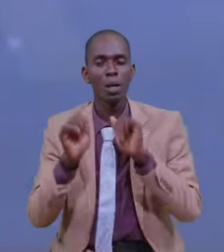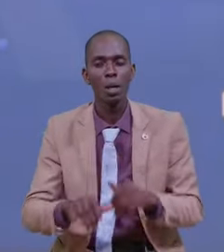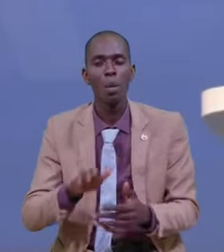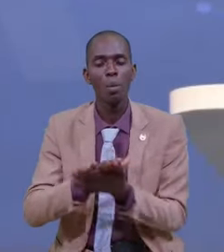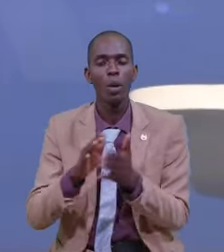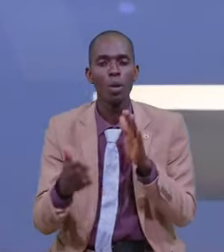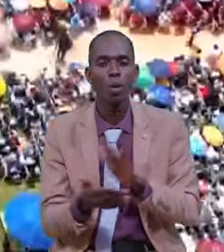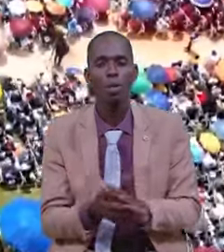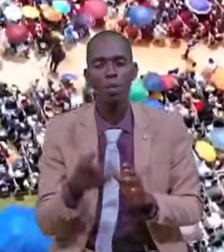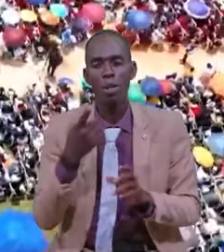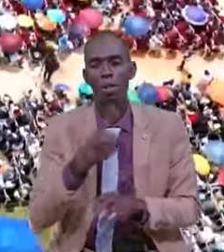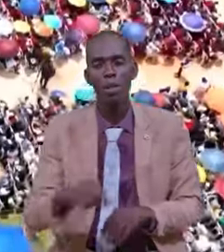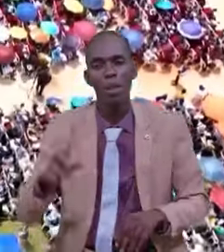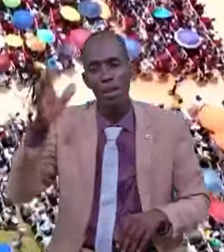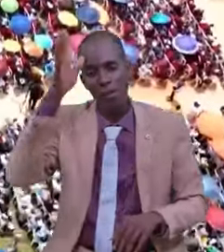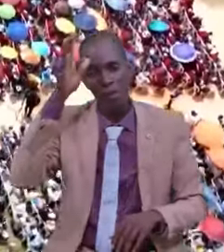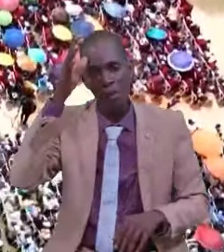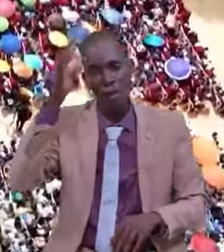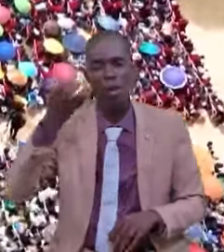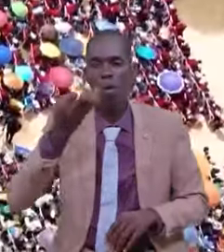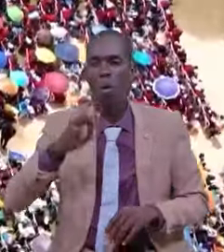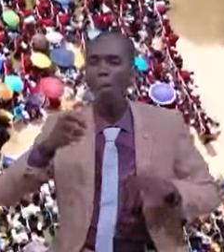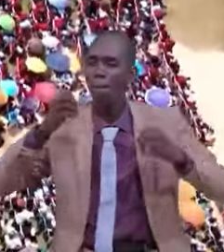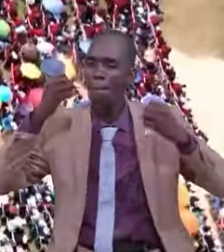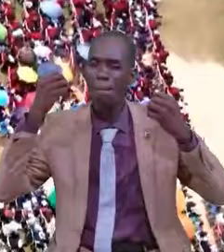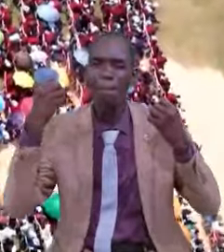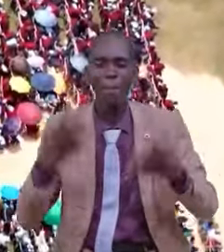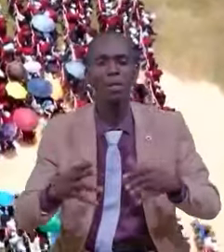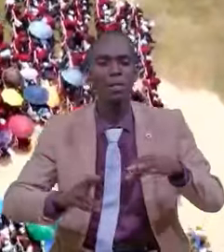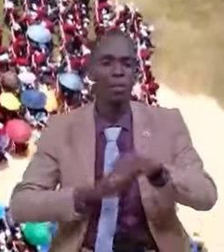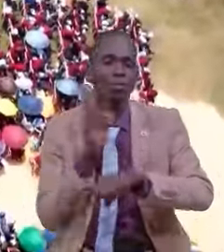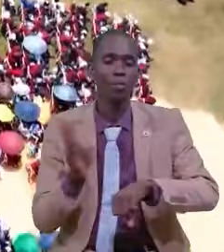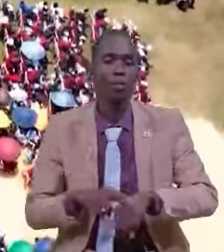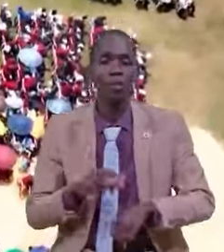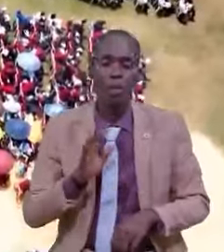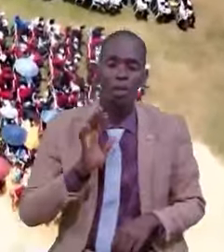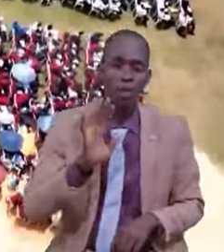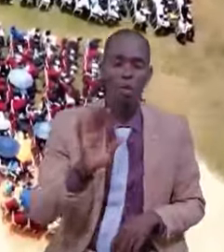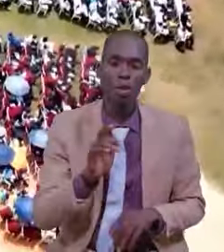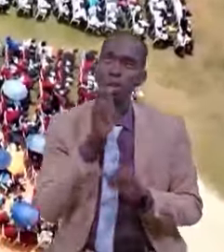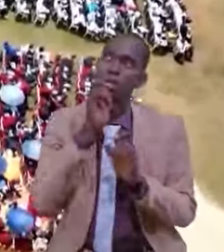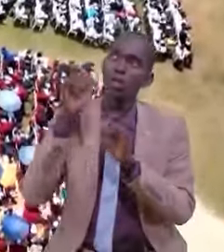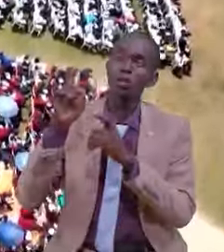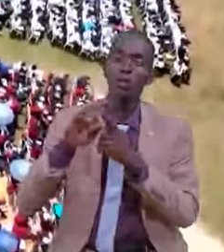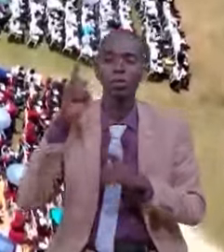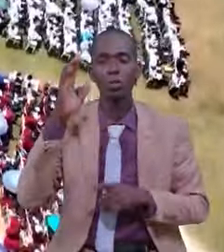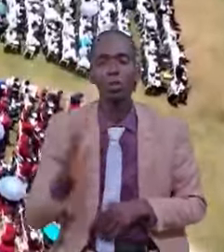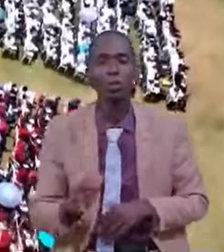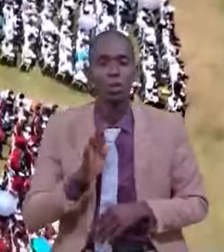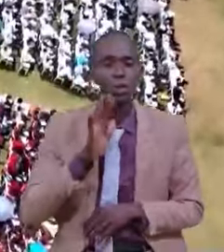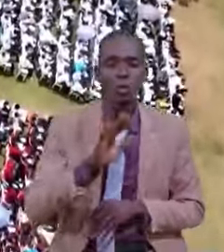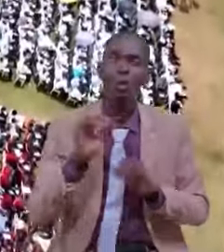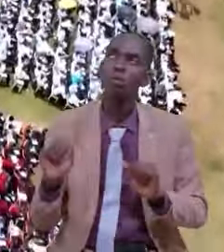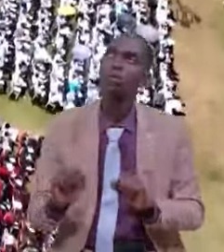sow, in confidence to God, in consecration to God, the one thing and the